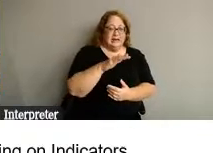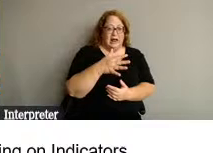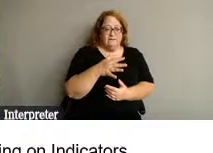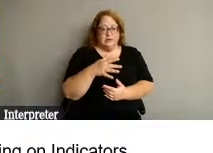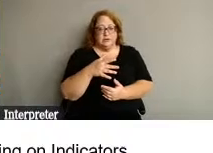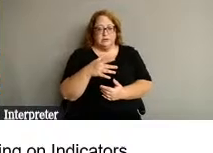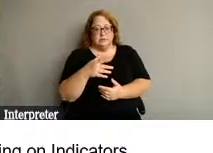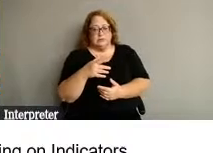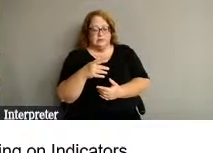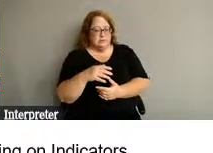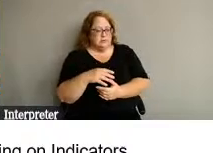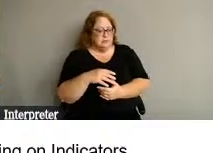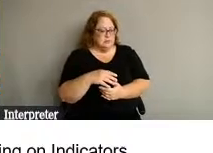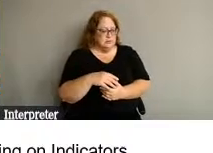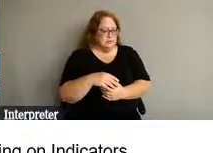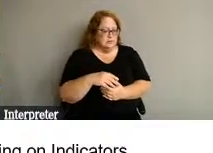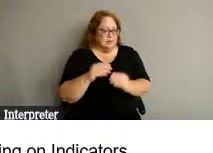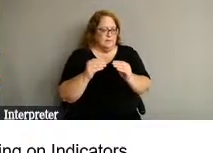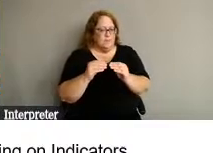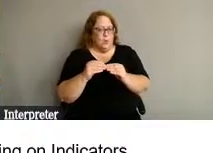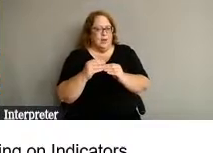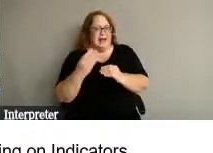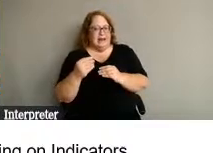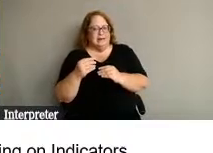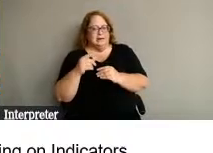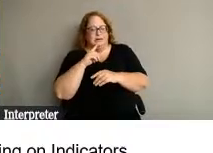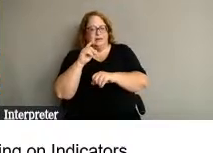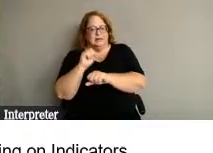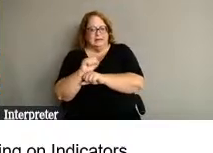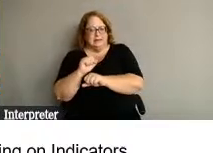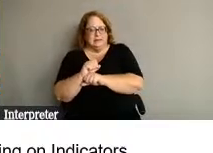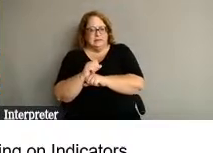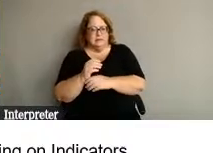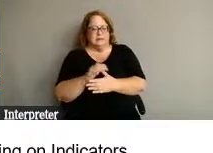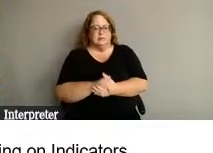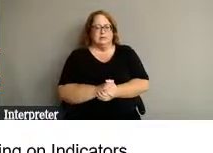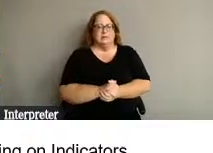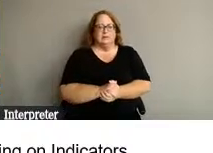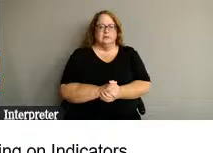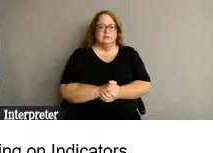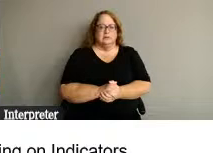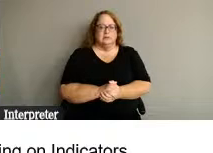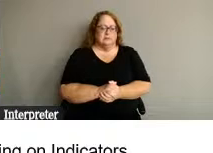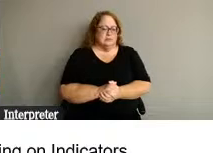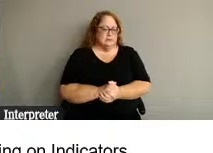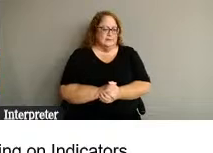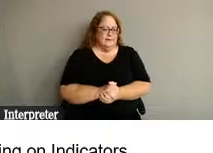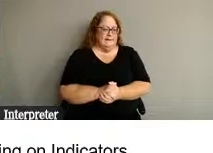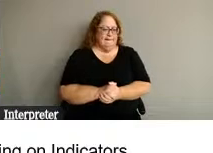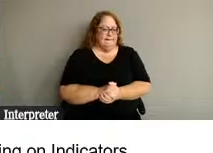is, or more is, and is. You might want to check with your,